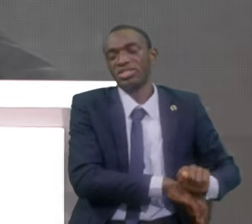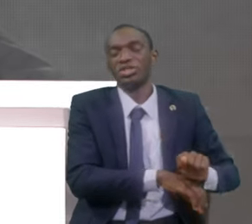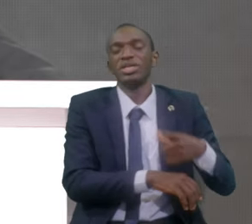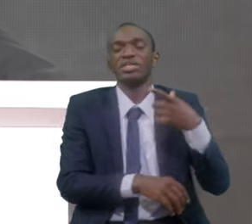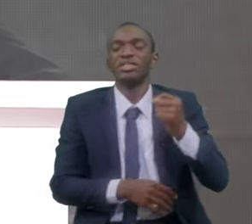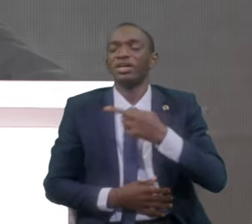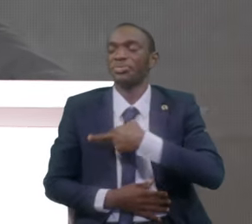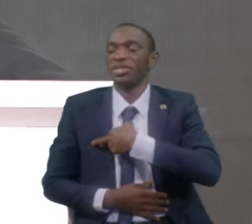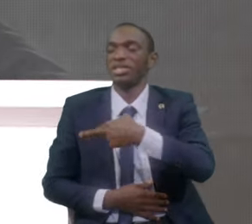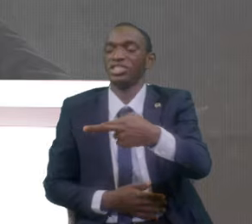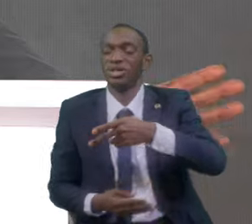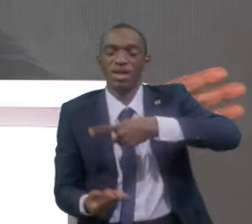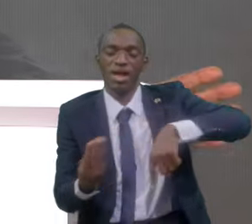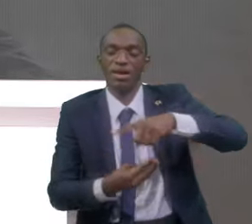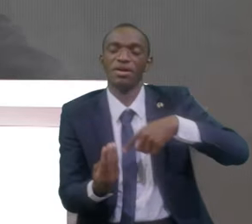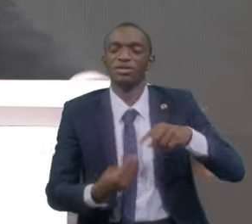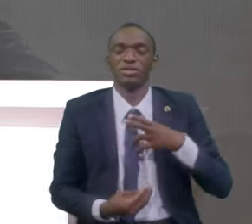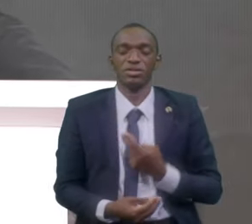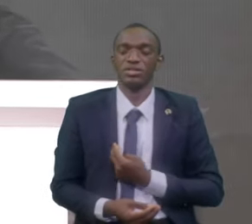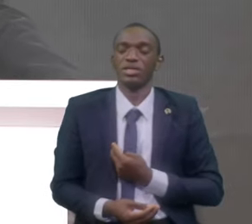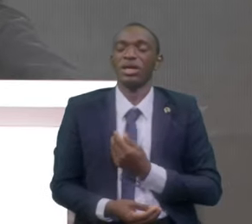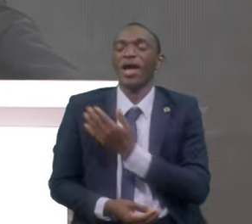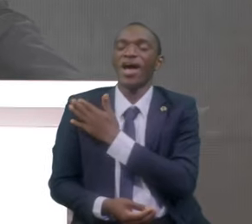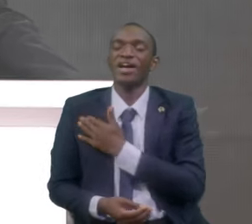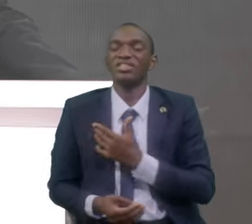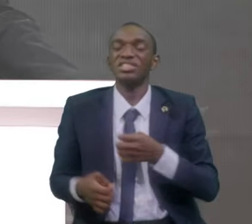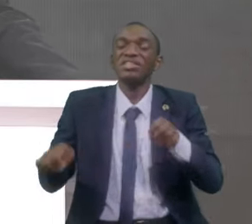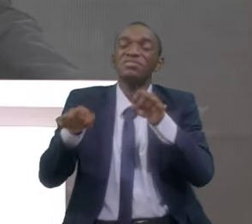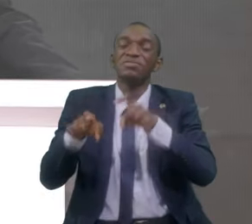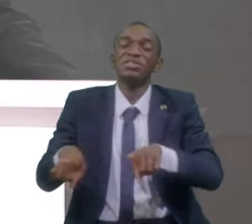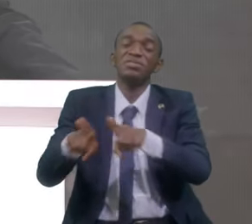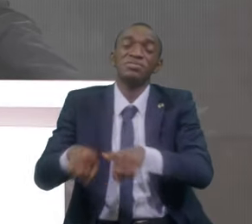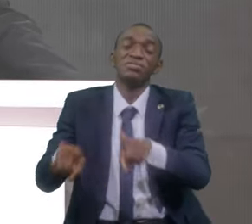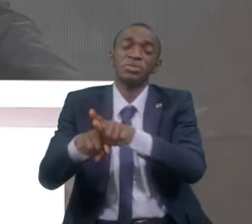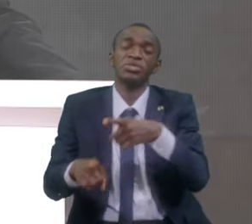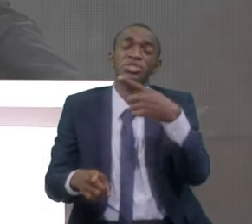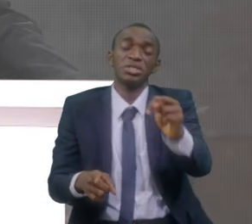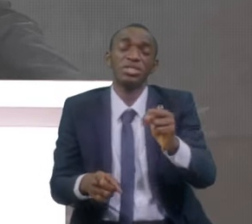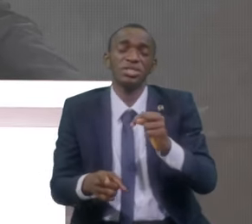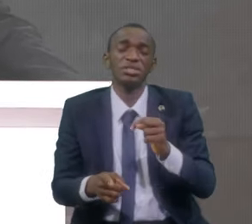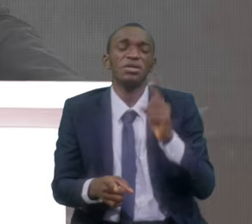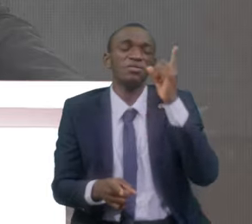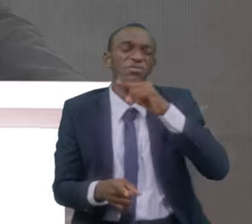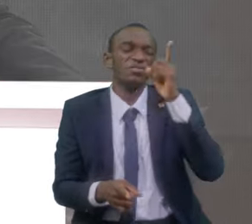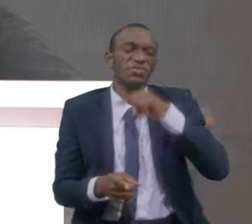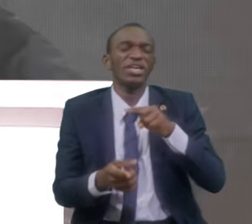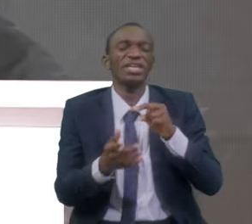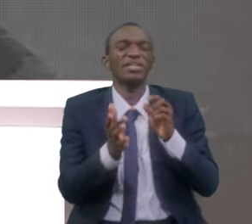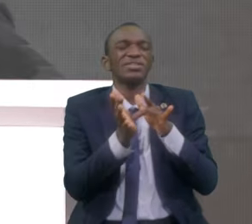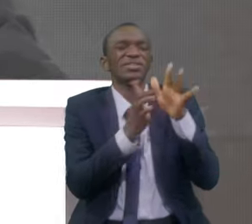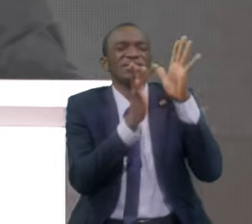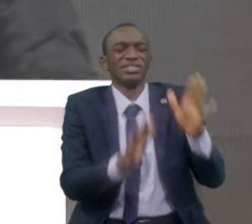religions around, and even the so-called believers, false believers, this is